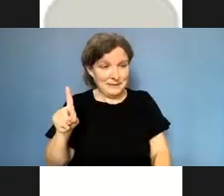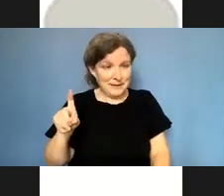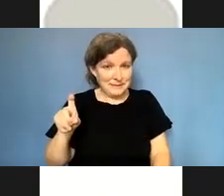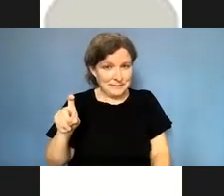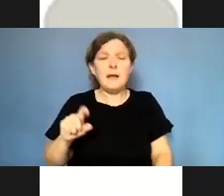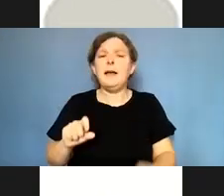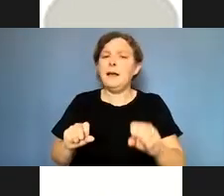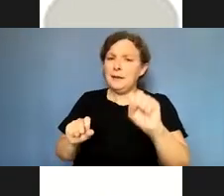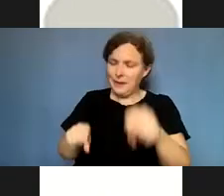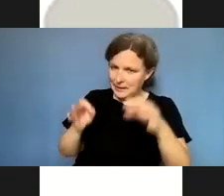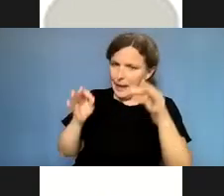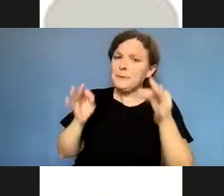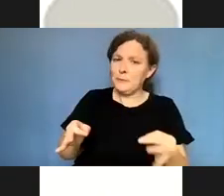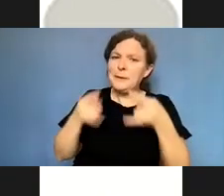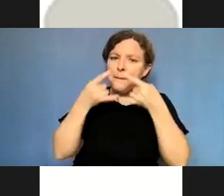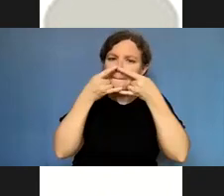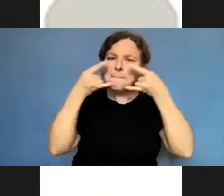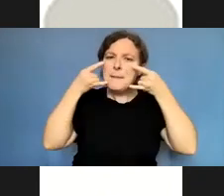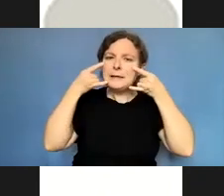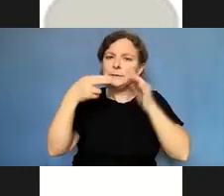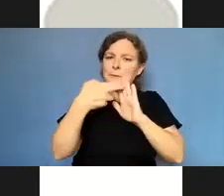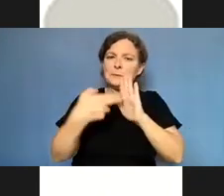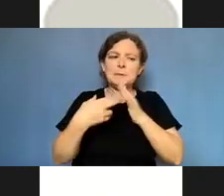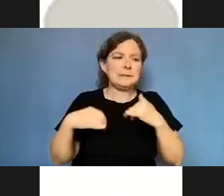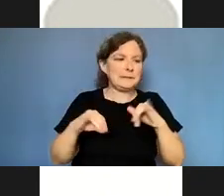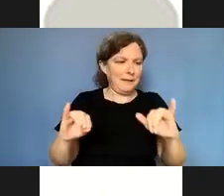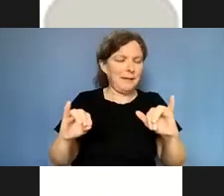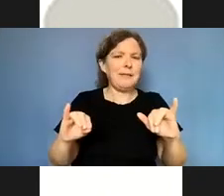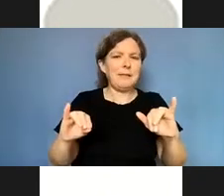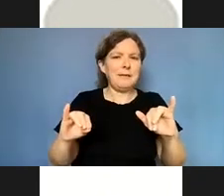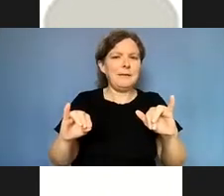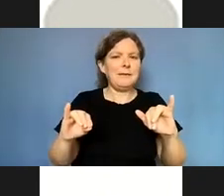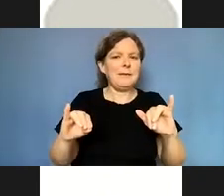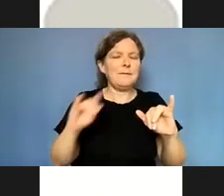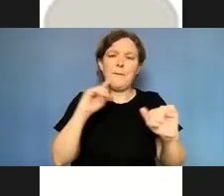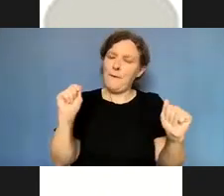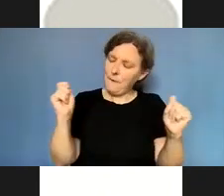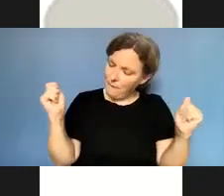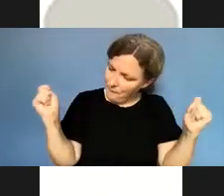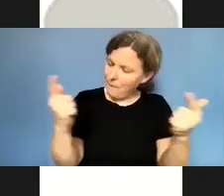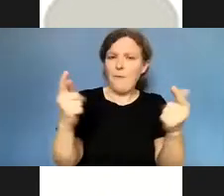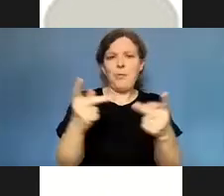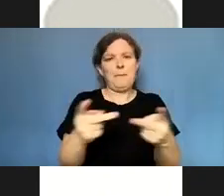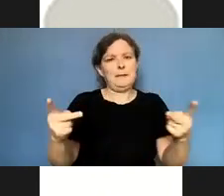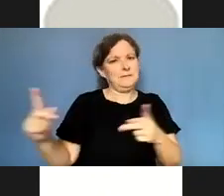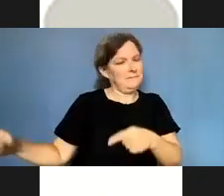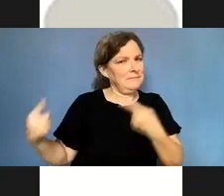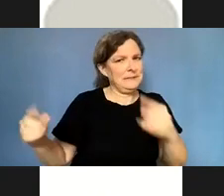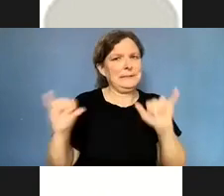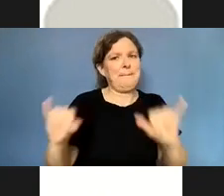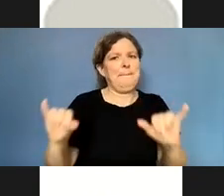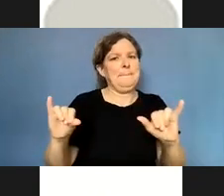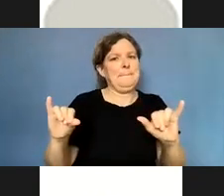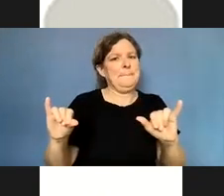Absolutely, yes. The mask mandate is still in effect for, yes, all the spaces that it has been all along. No change